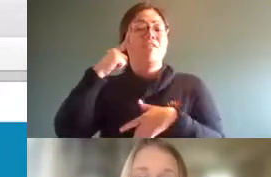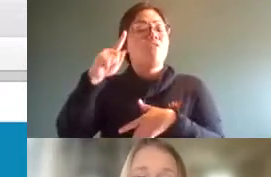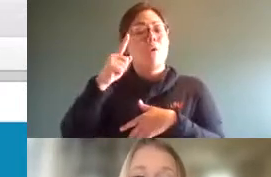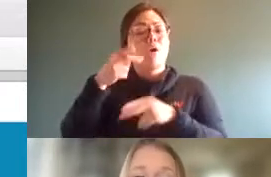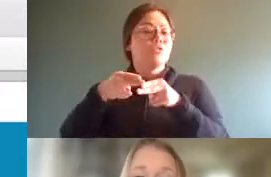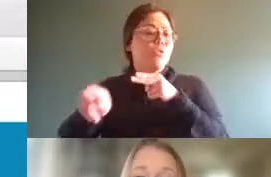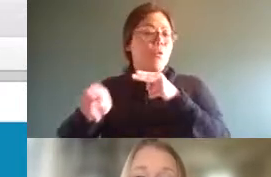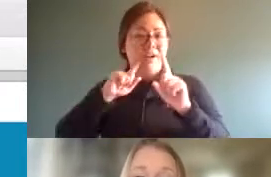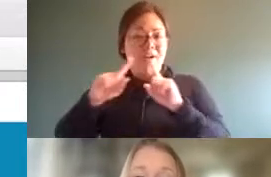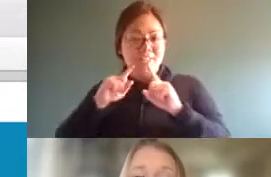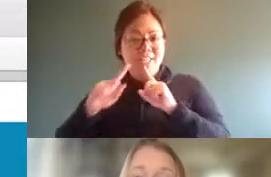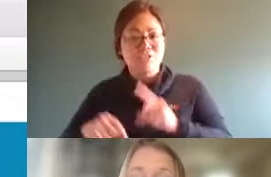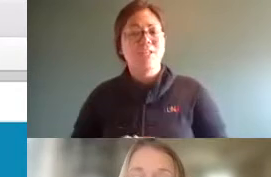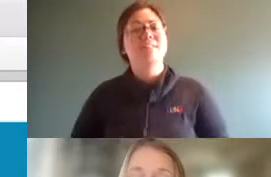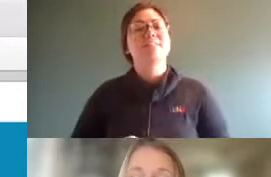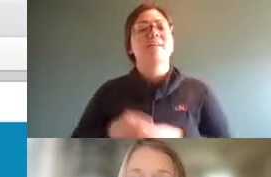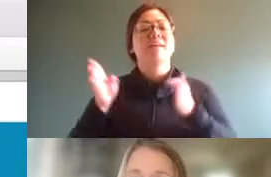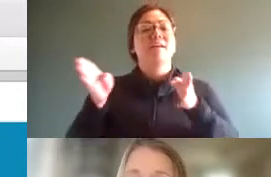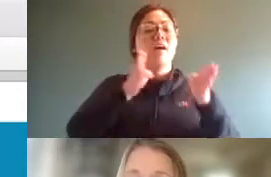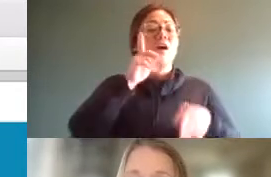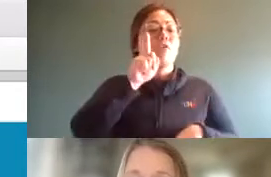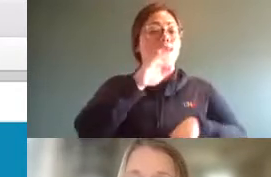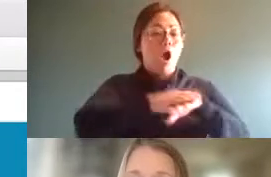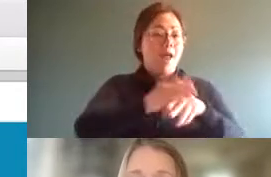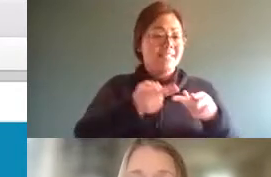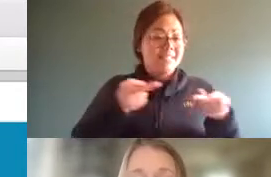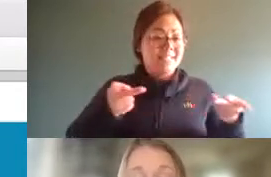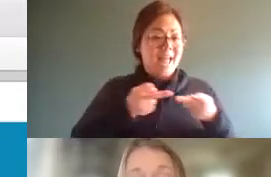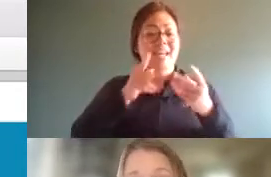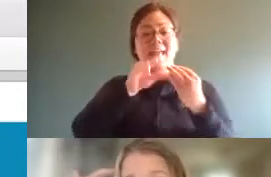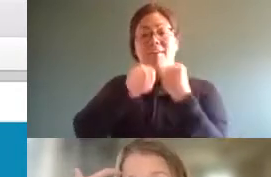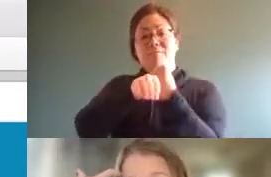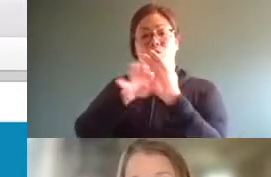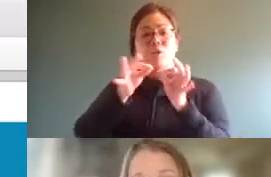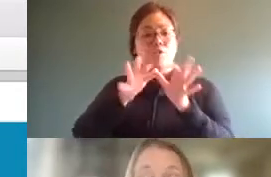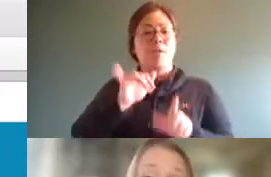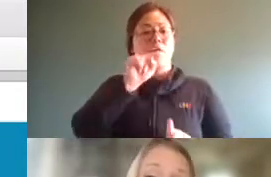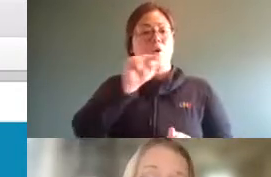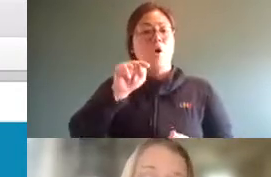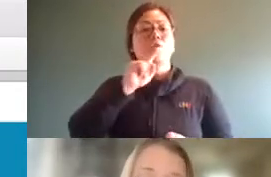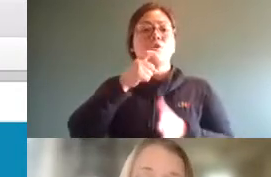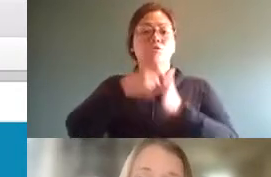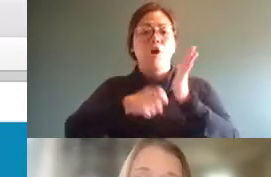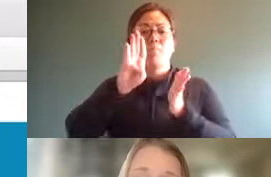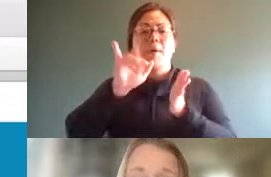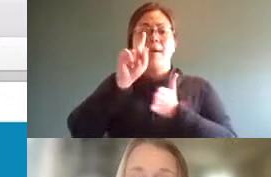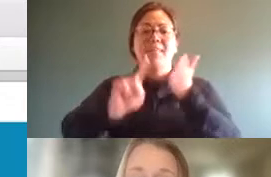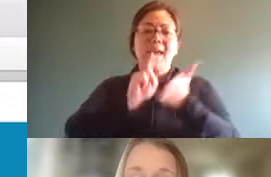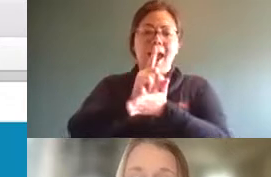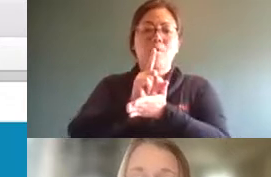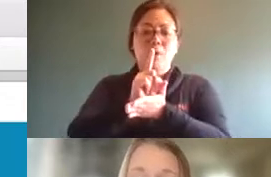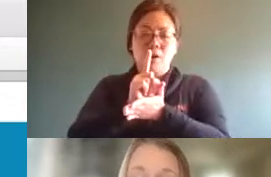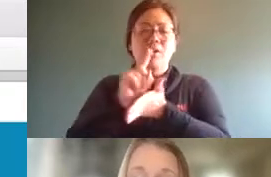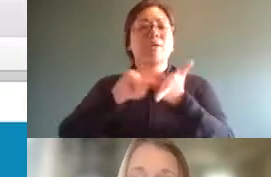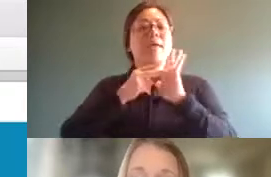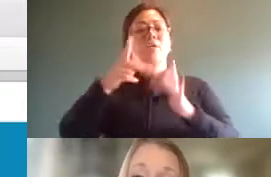conversations. For the on-site and virtual interpreting, those appointments are charged by the hour. So you'll typically